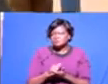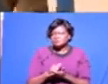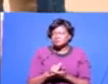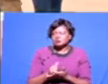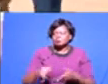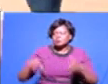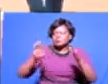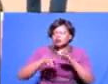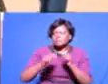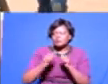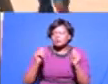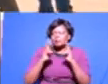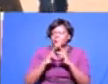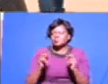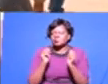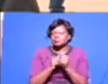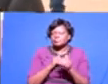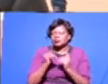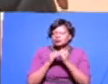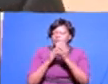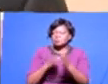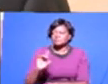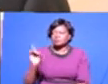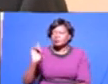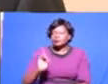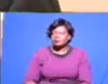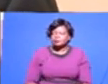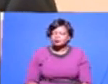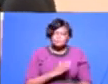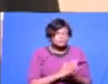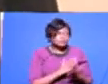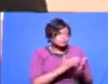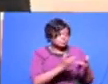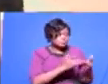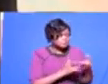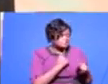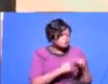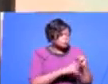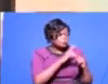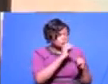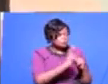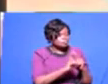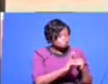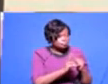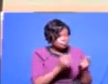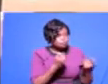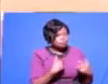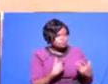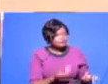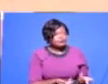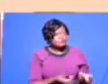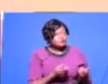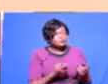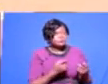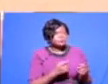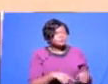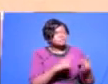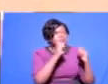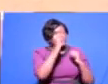together with all leaders of Nairobi. And indeed, looking at 2022, we are having the succession politics,